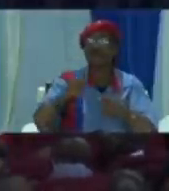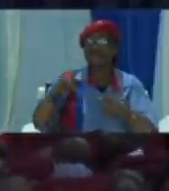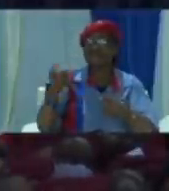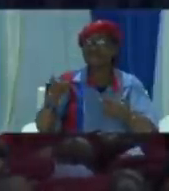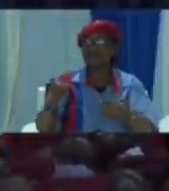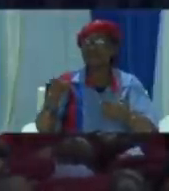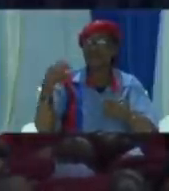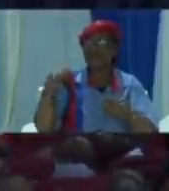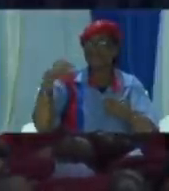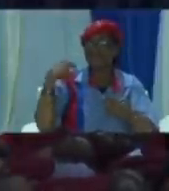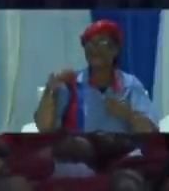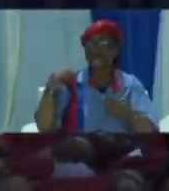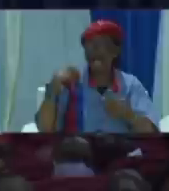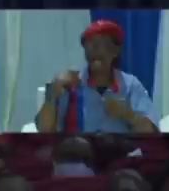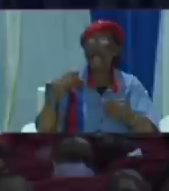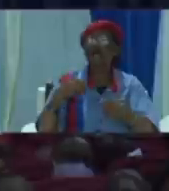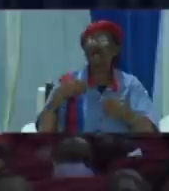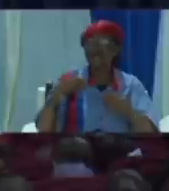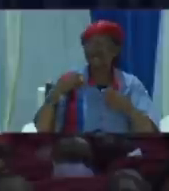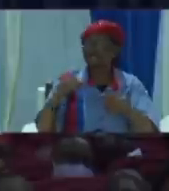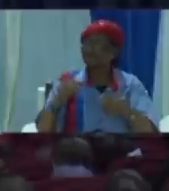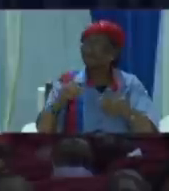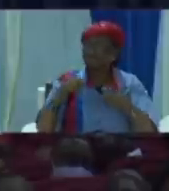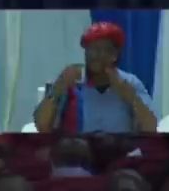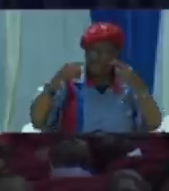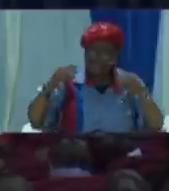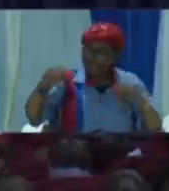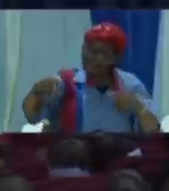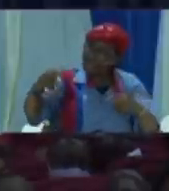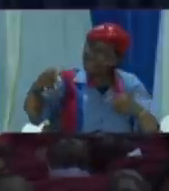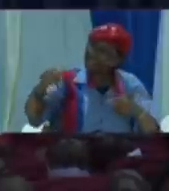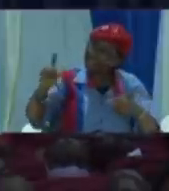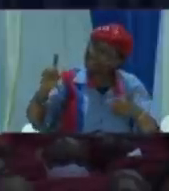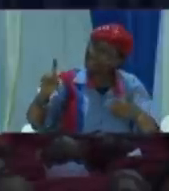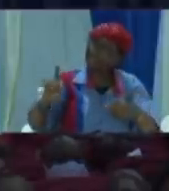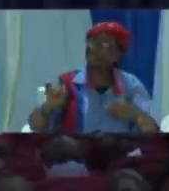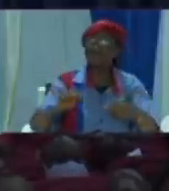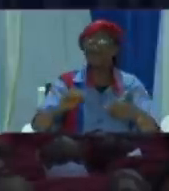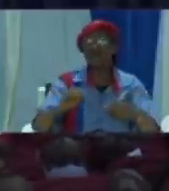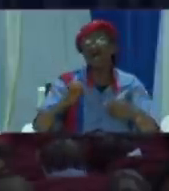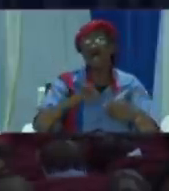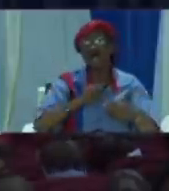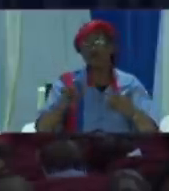third degree. He was quietly teaching with his, let my people go.